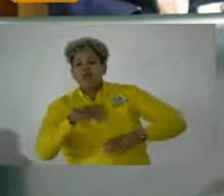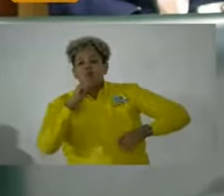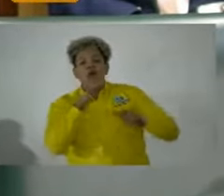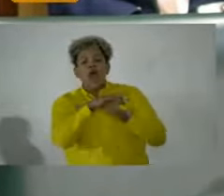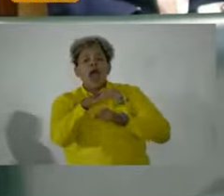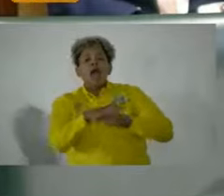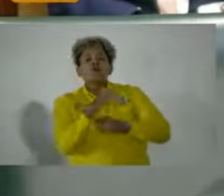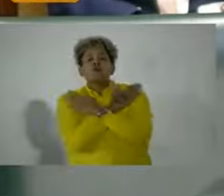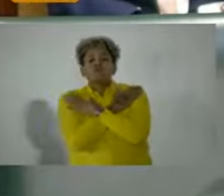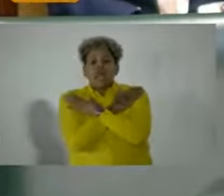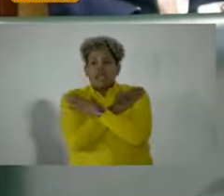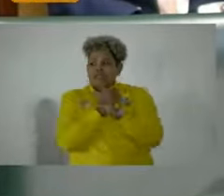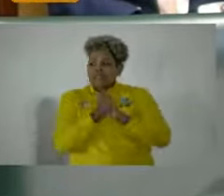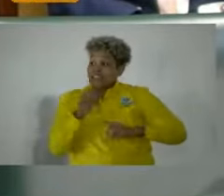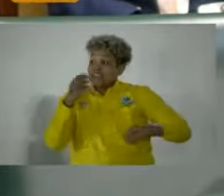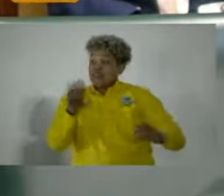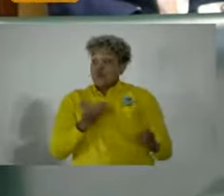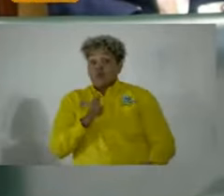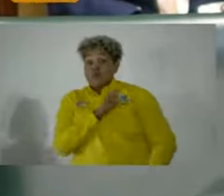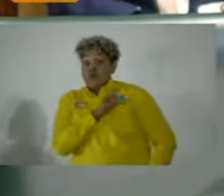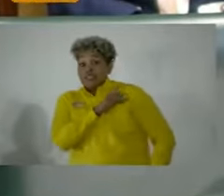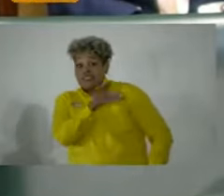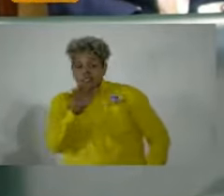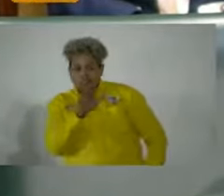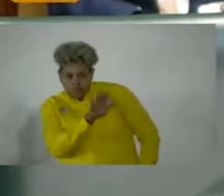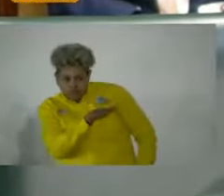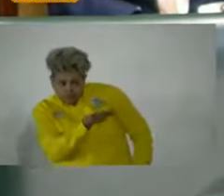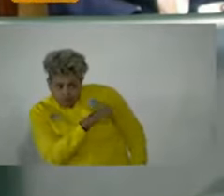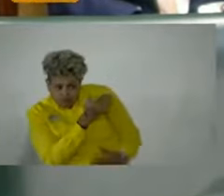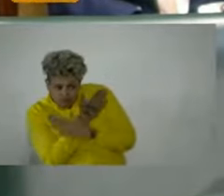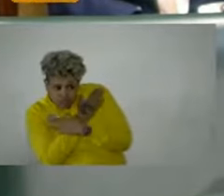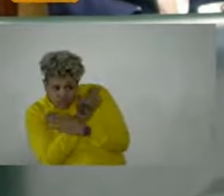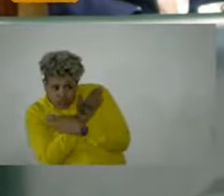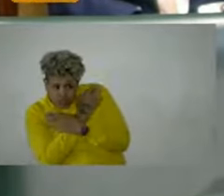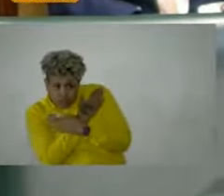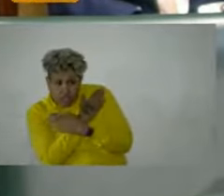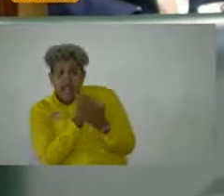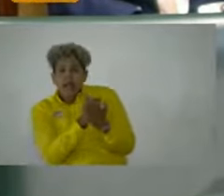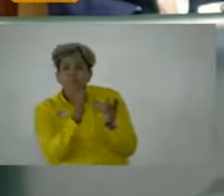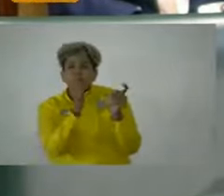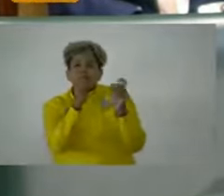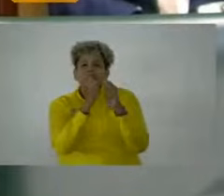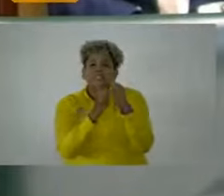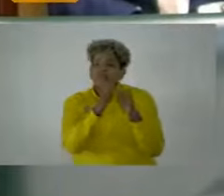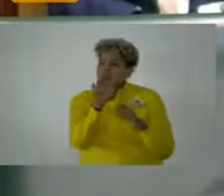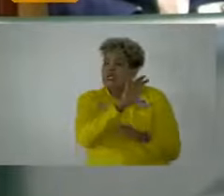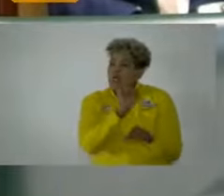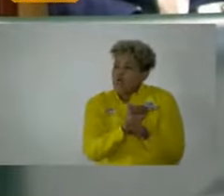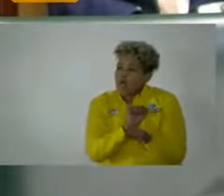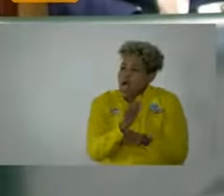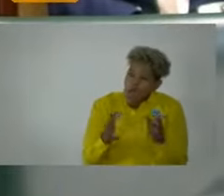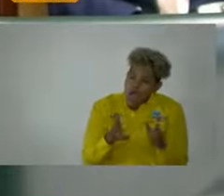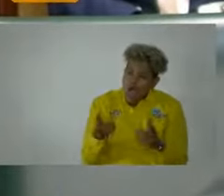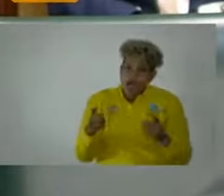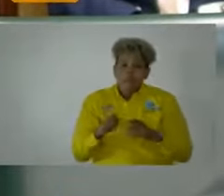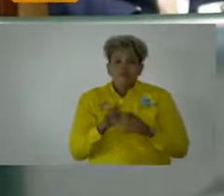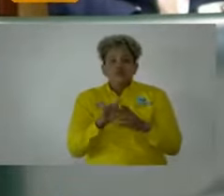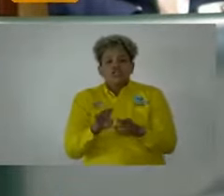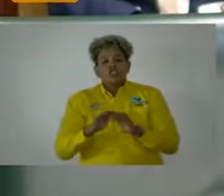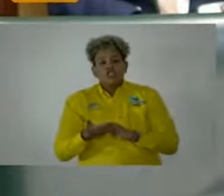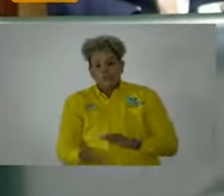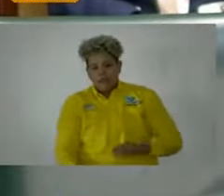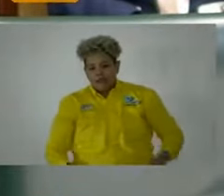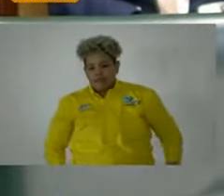adequate rest to our law enforcement officers to help them cope with the difficulties of their line of work here in Jamaica.